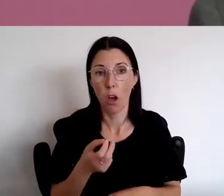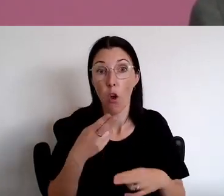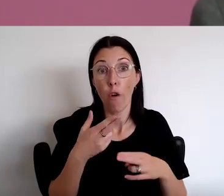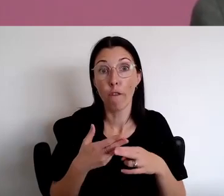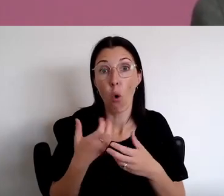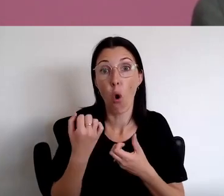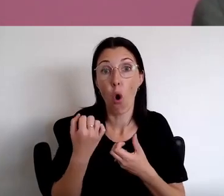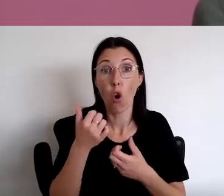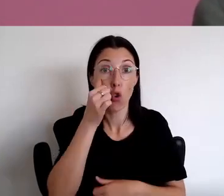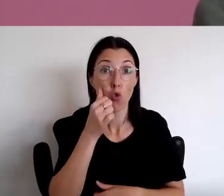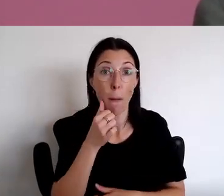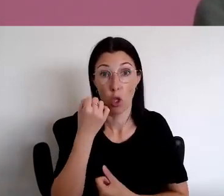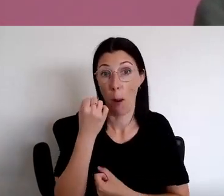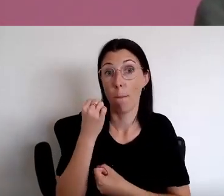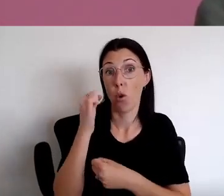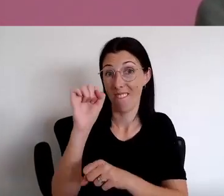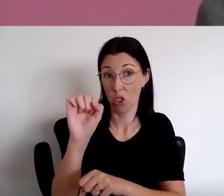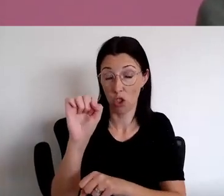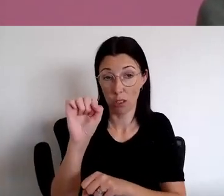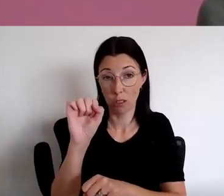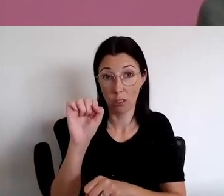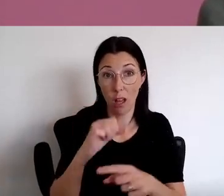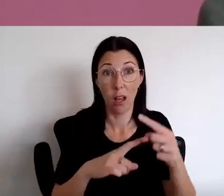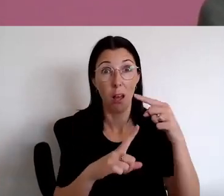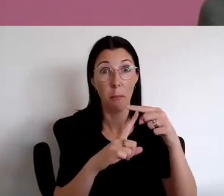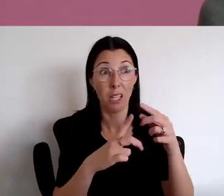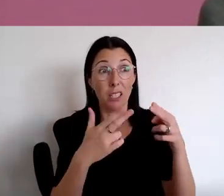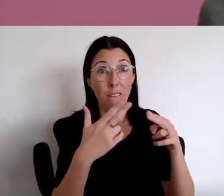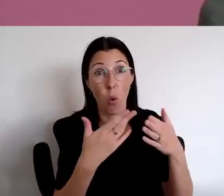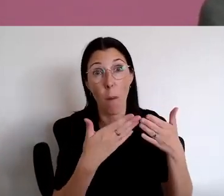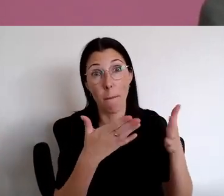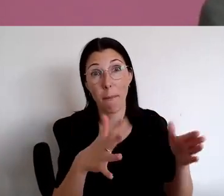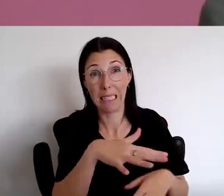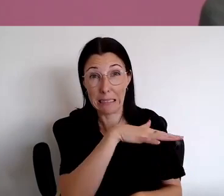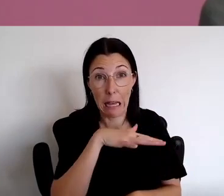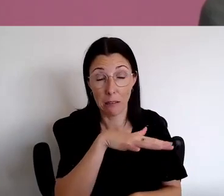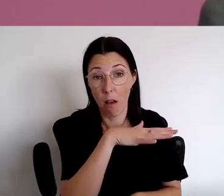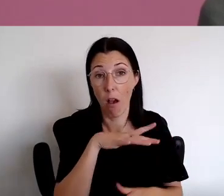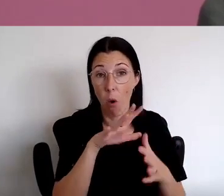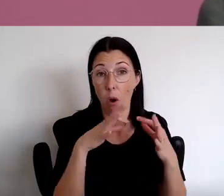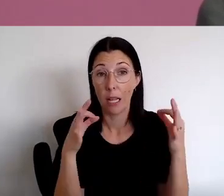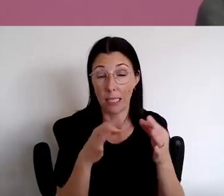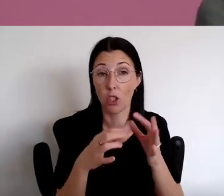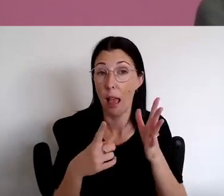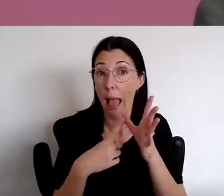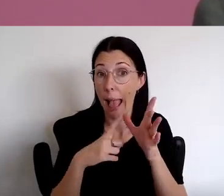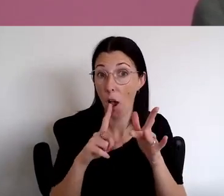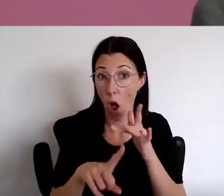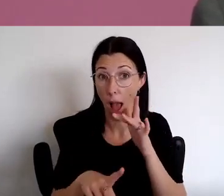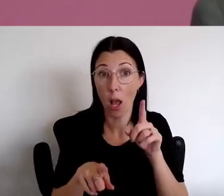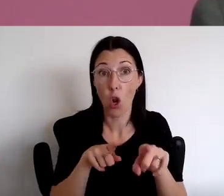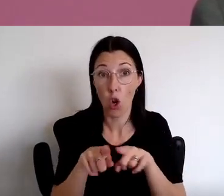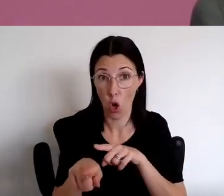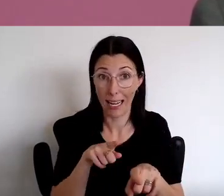prevention and for public sector organisations, AI and machine learning really